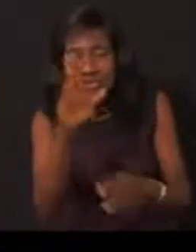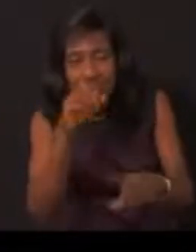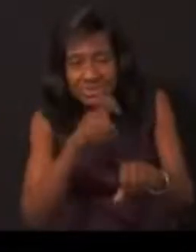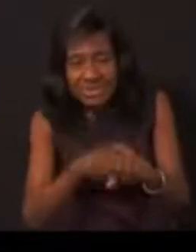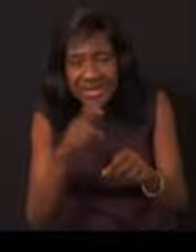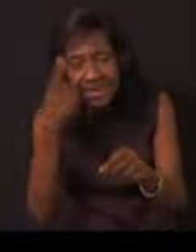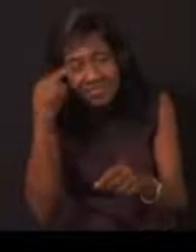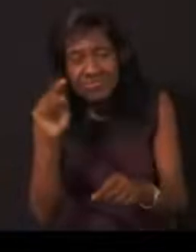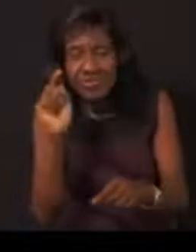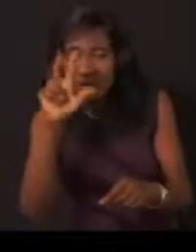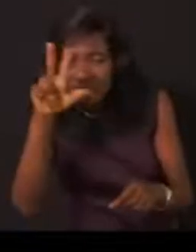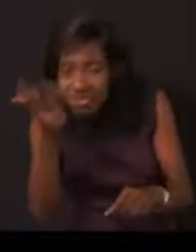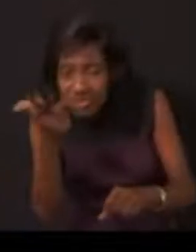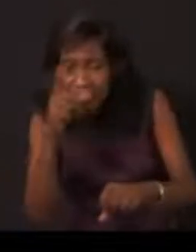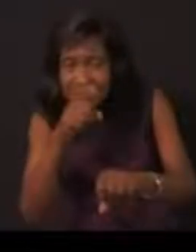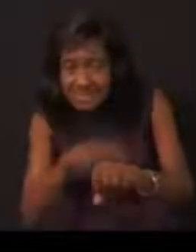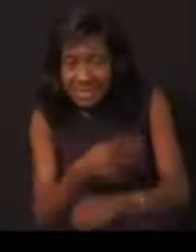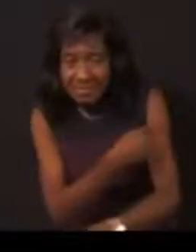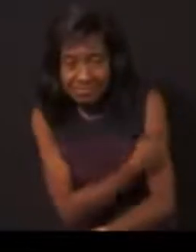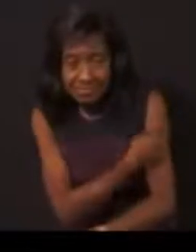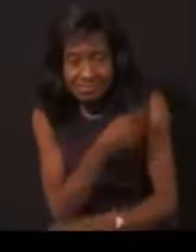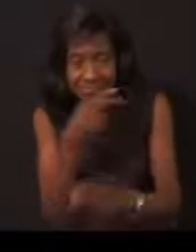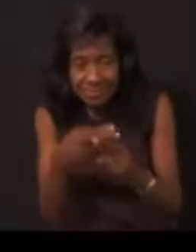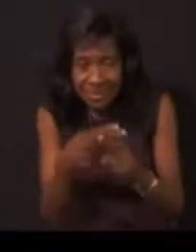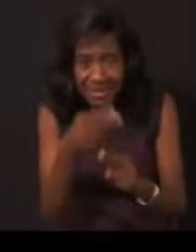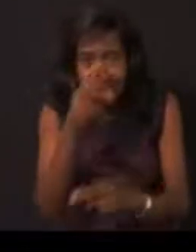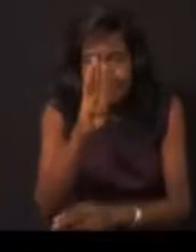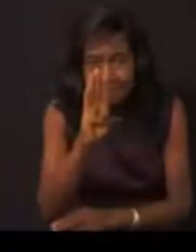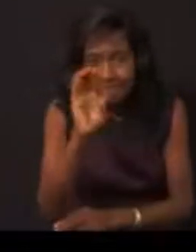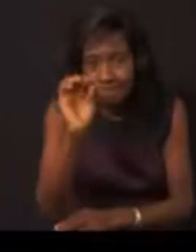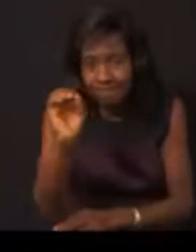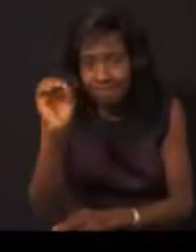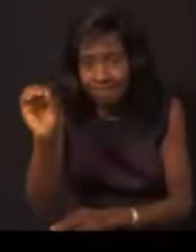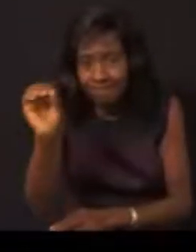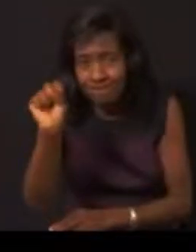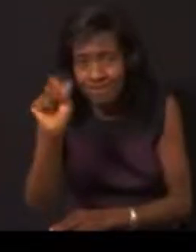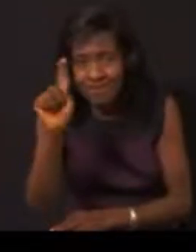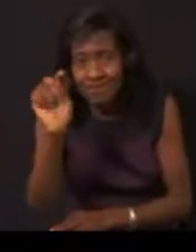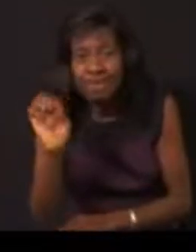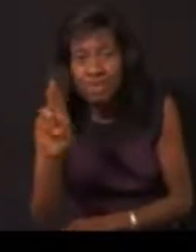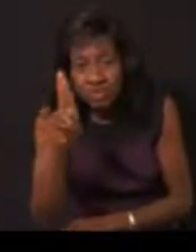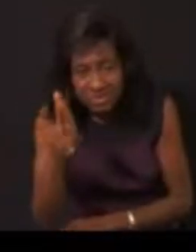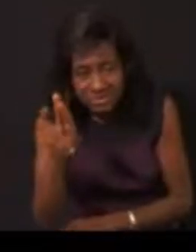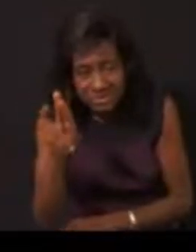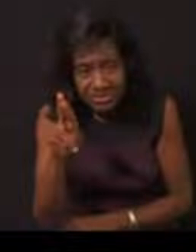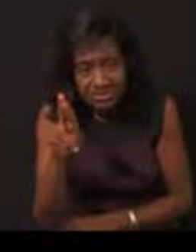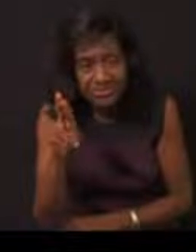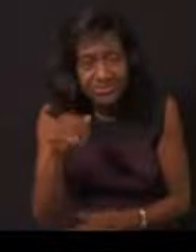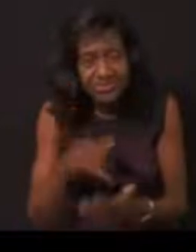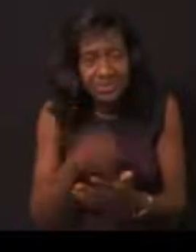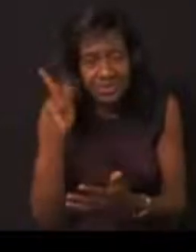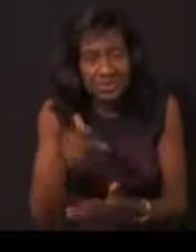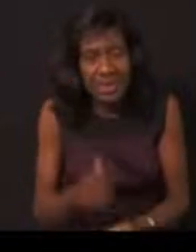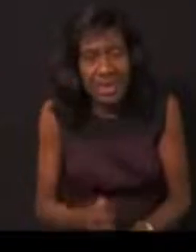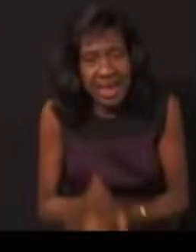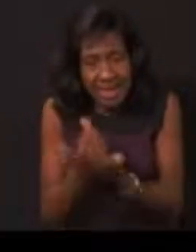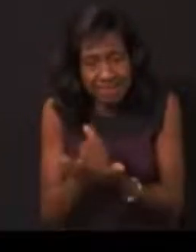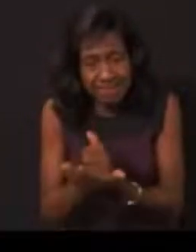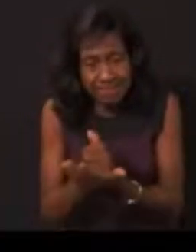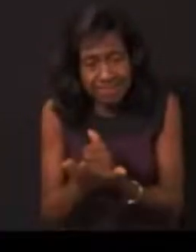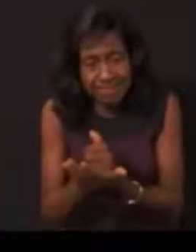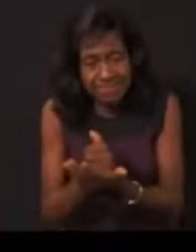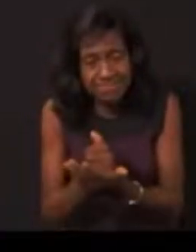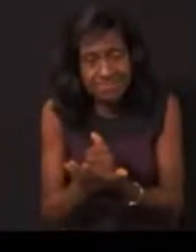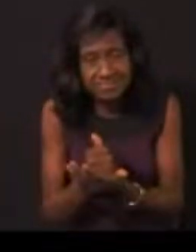booster. And you know, the booster will be the best way to manage the serious risk posed by the